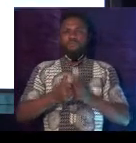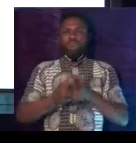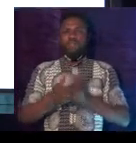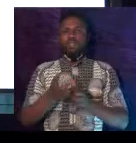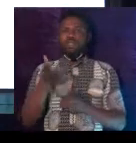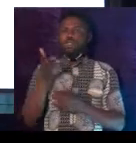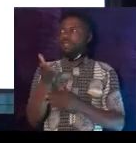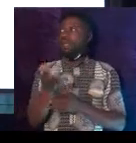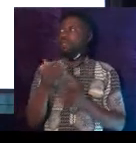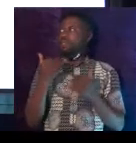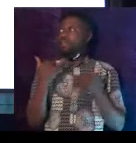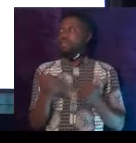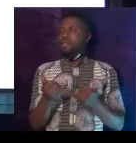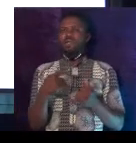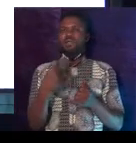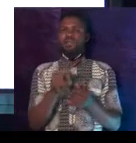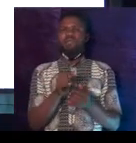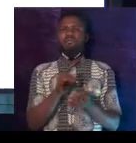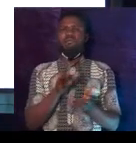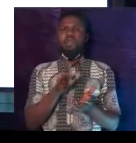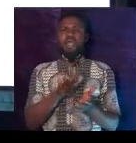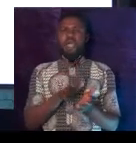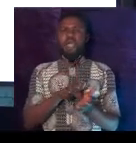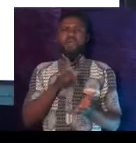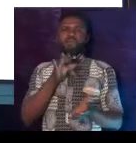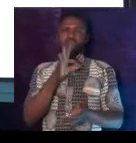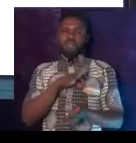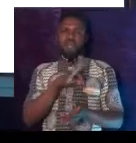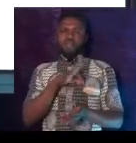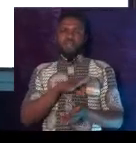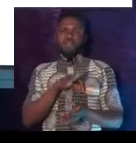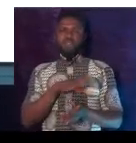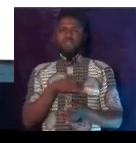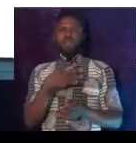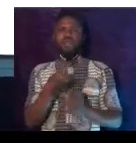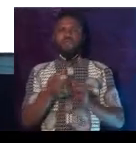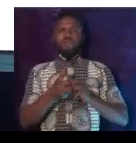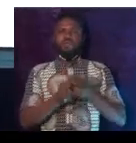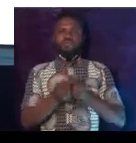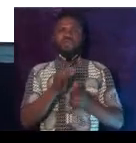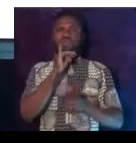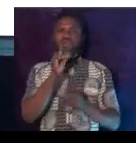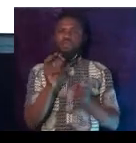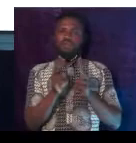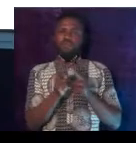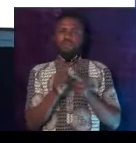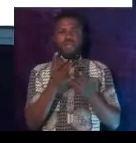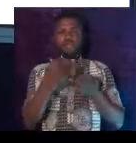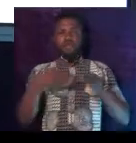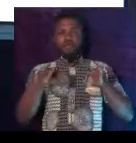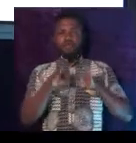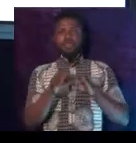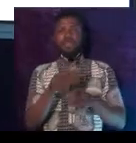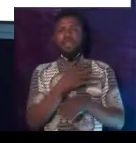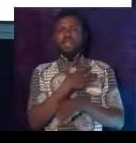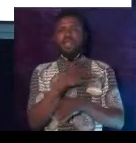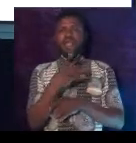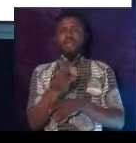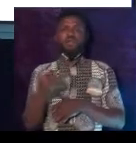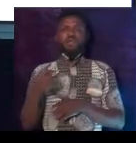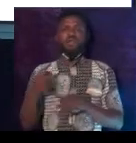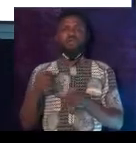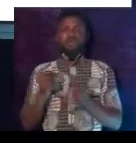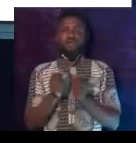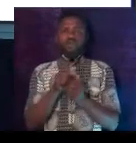friction there. Now to advantages of friction. Friction is very, very important,